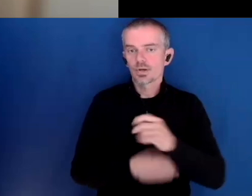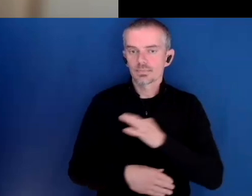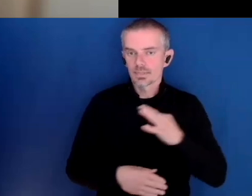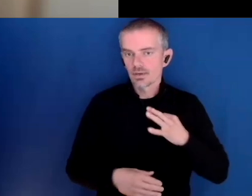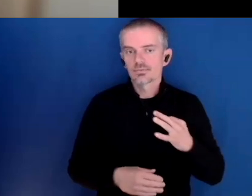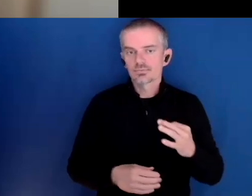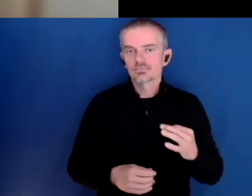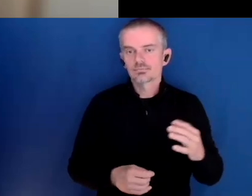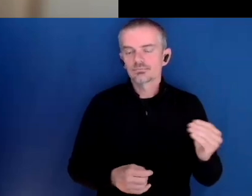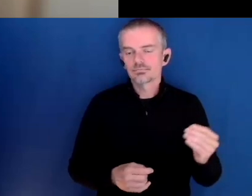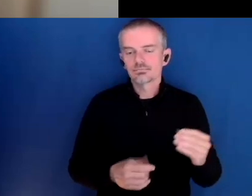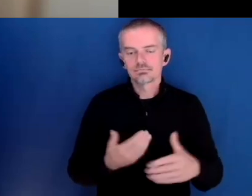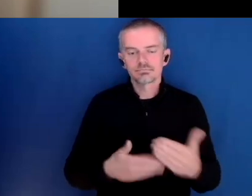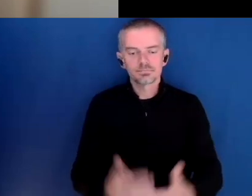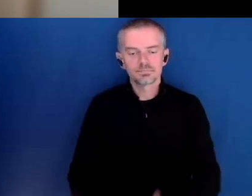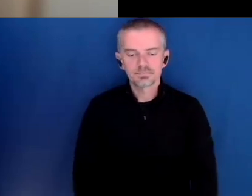early.